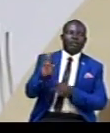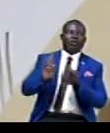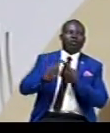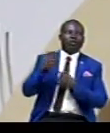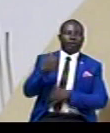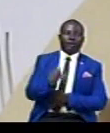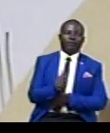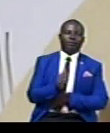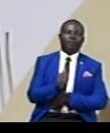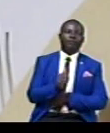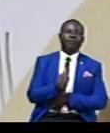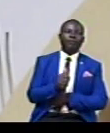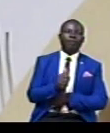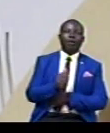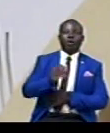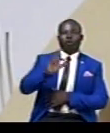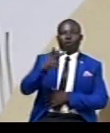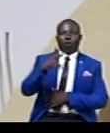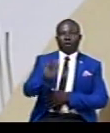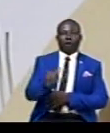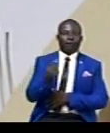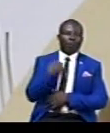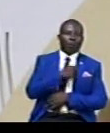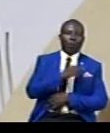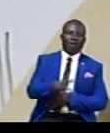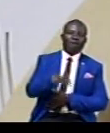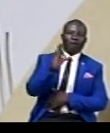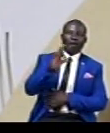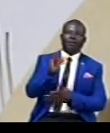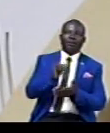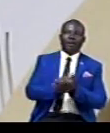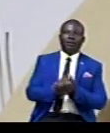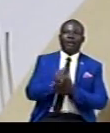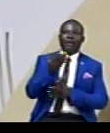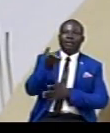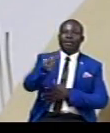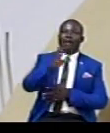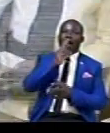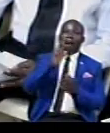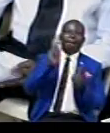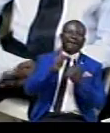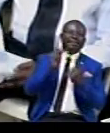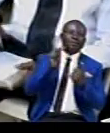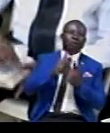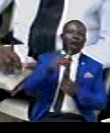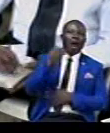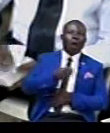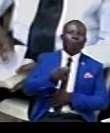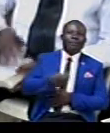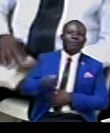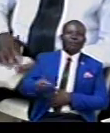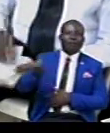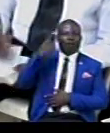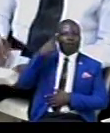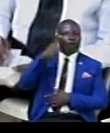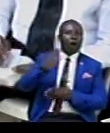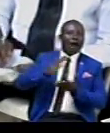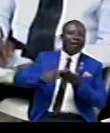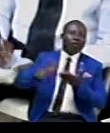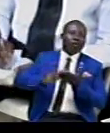10. Thirdly, we find there are particular objects for